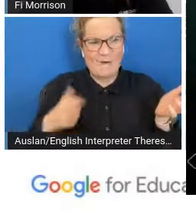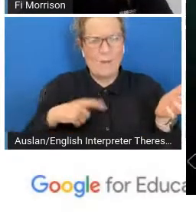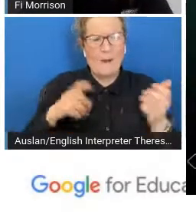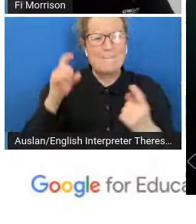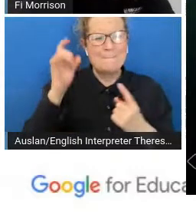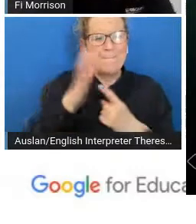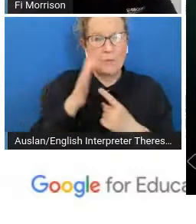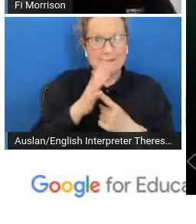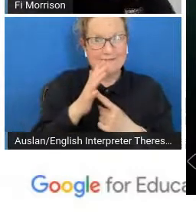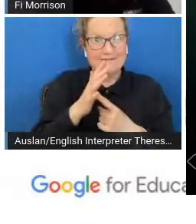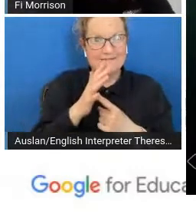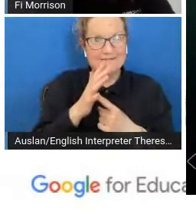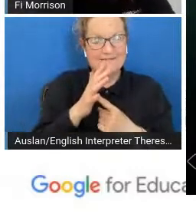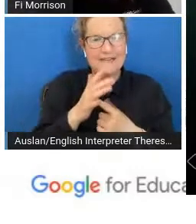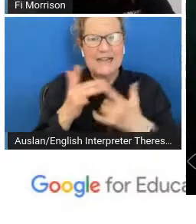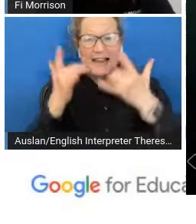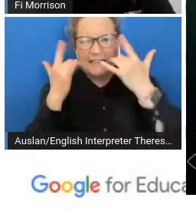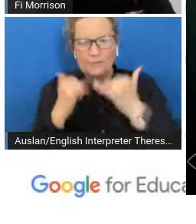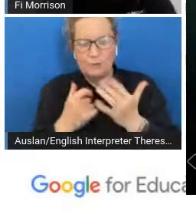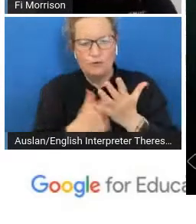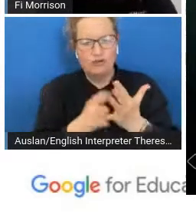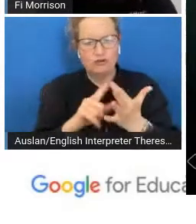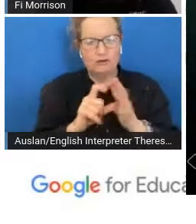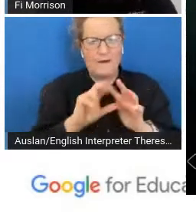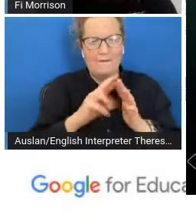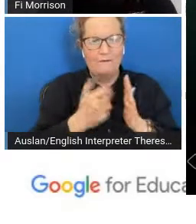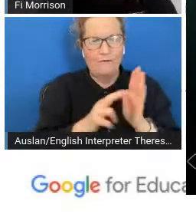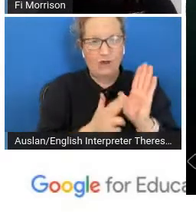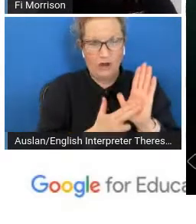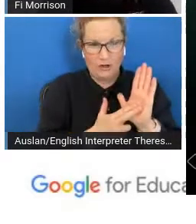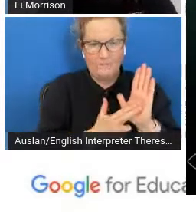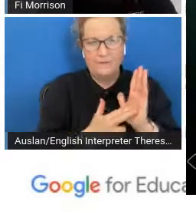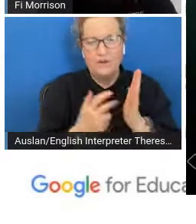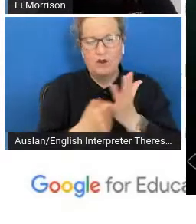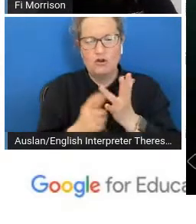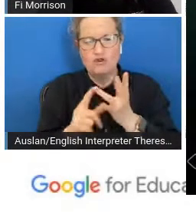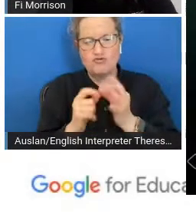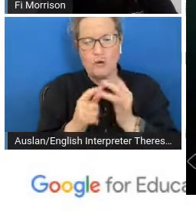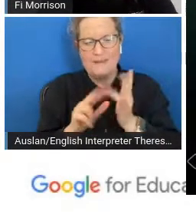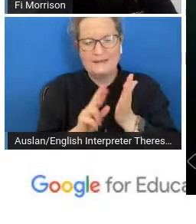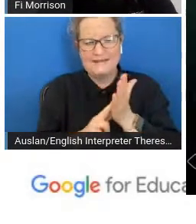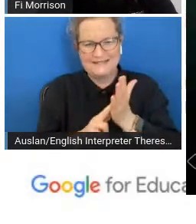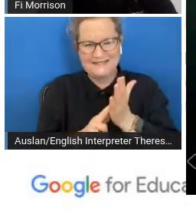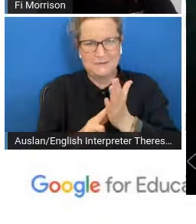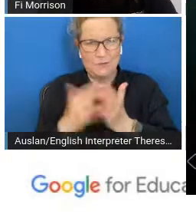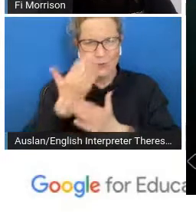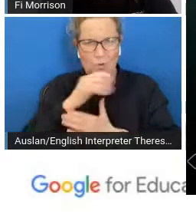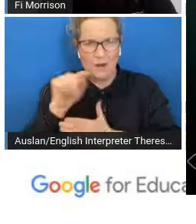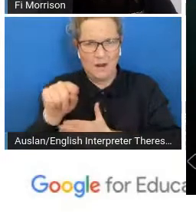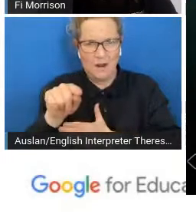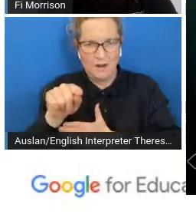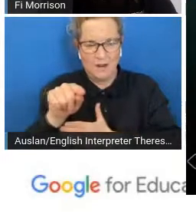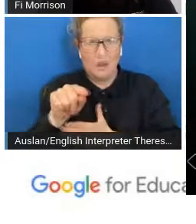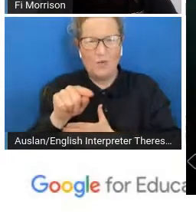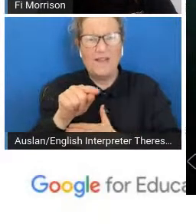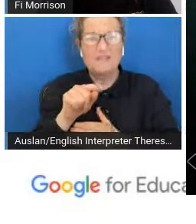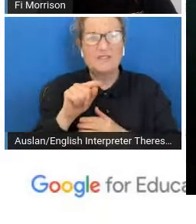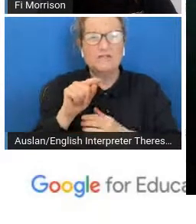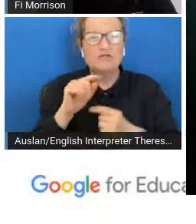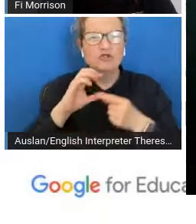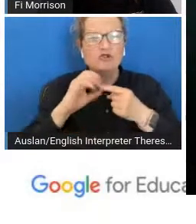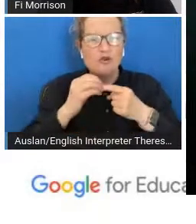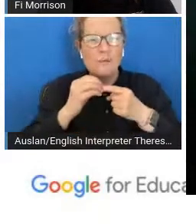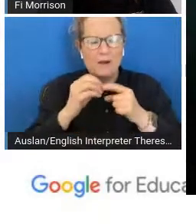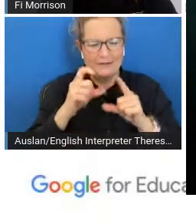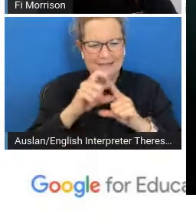experiments, the Redfern Jerome School. This is Robinson River School, and we're doing the old color experiment. This was the strawberry DNA experiment. So